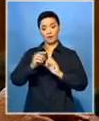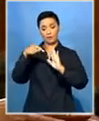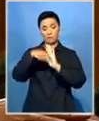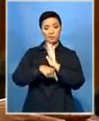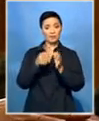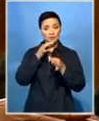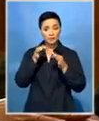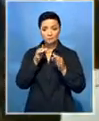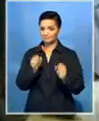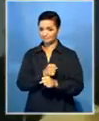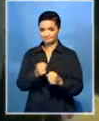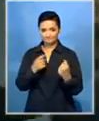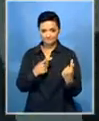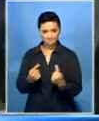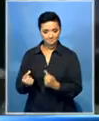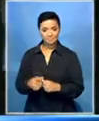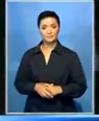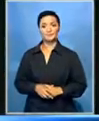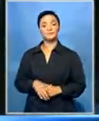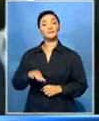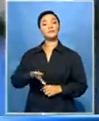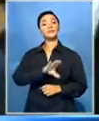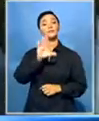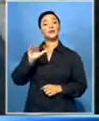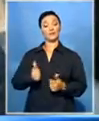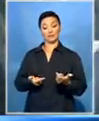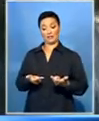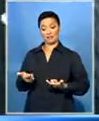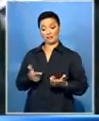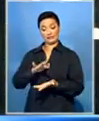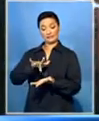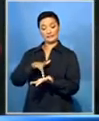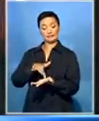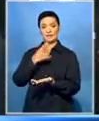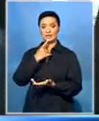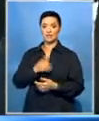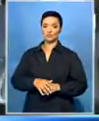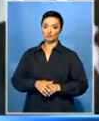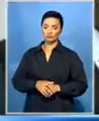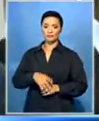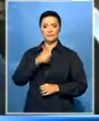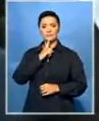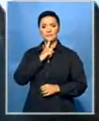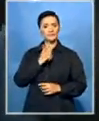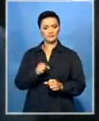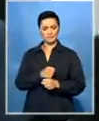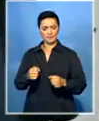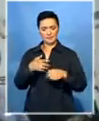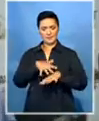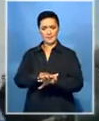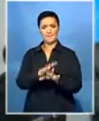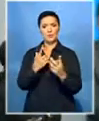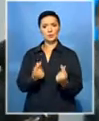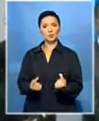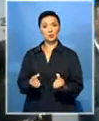writing, not a waiver. The South African Litigation Centre argued that the matter is moot. Al-Bashir